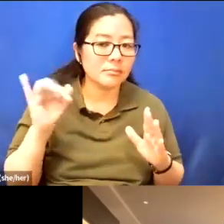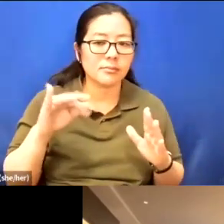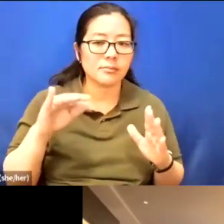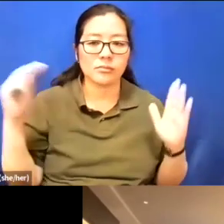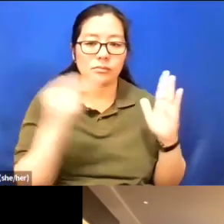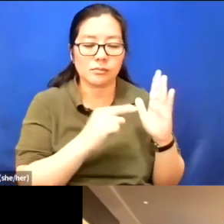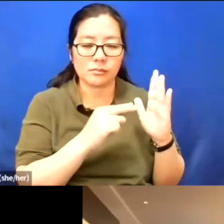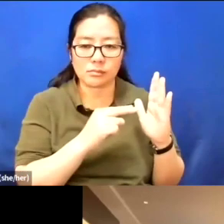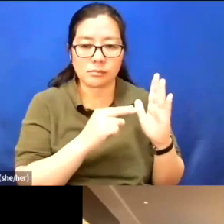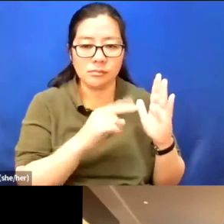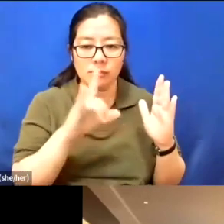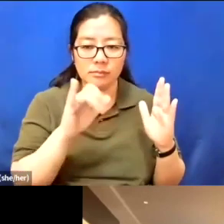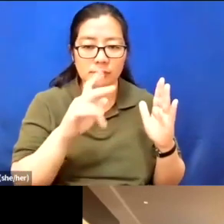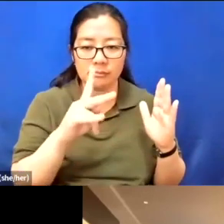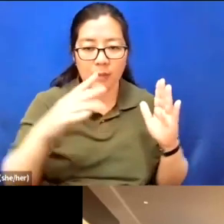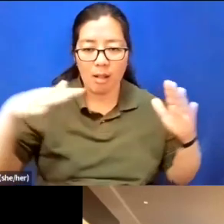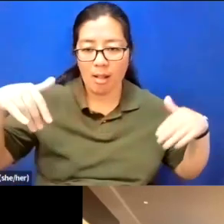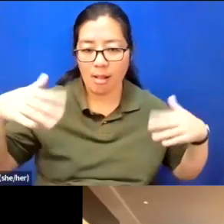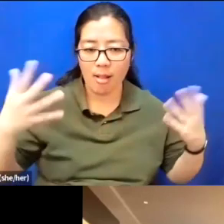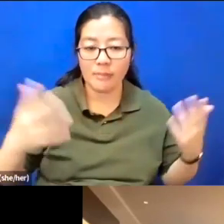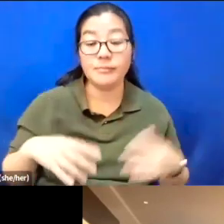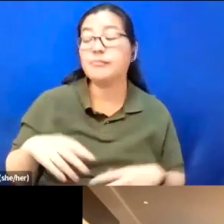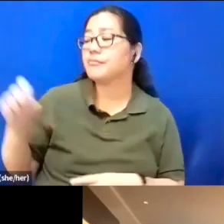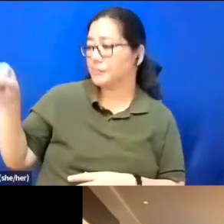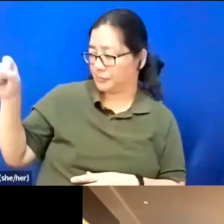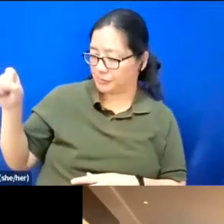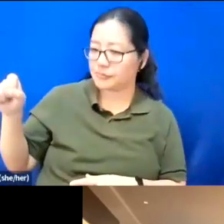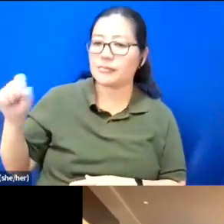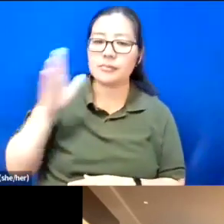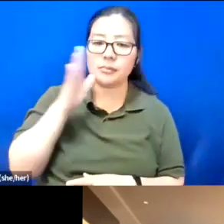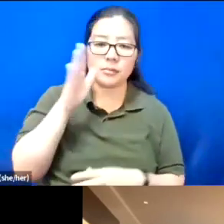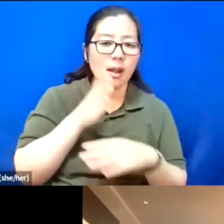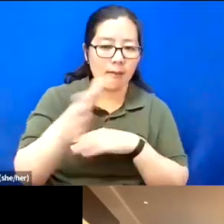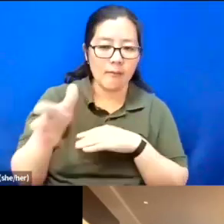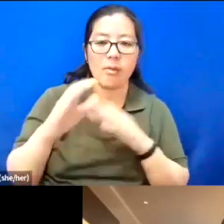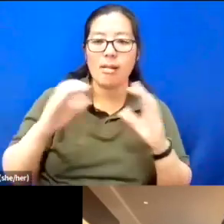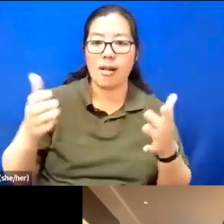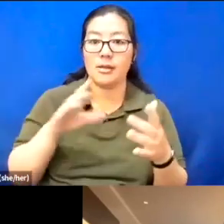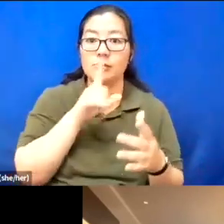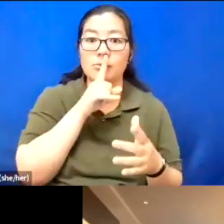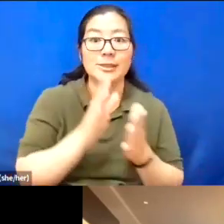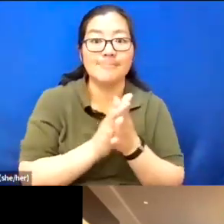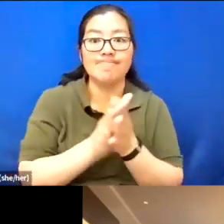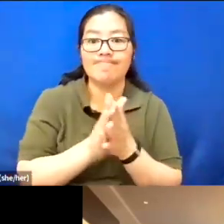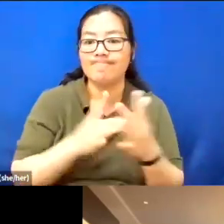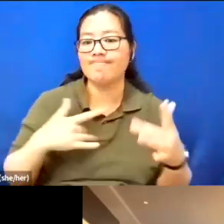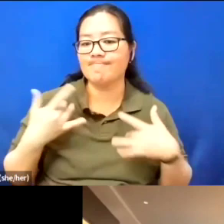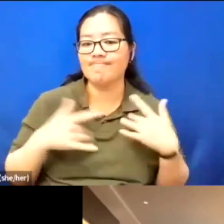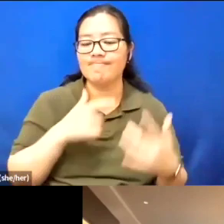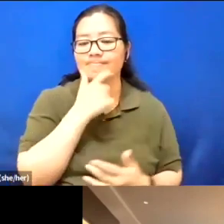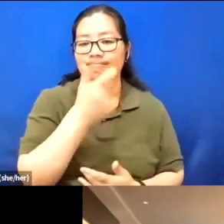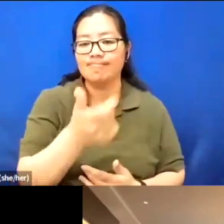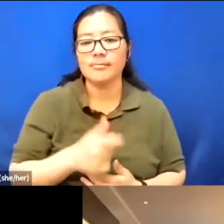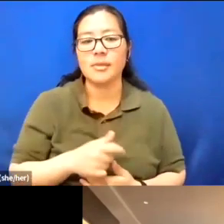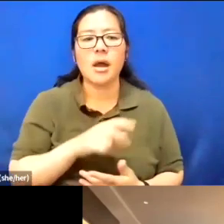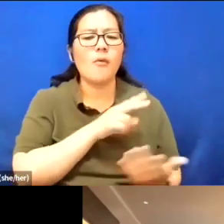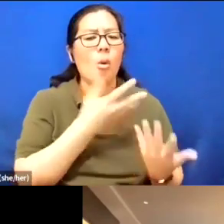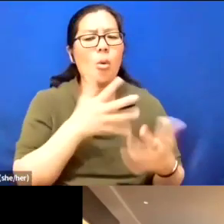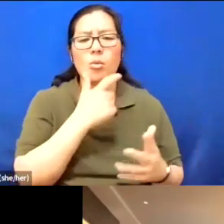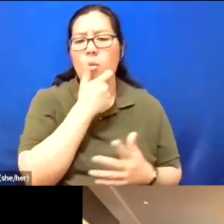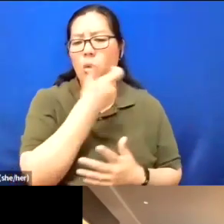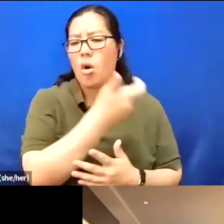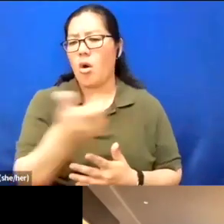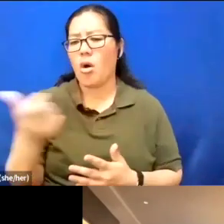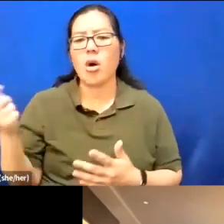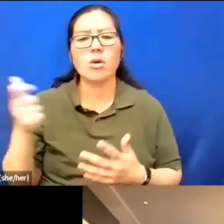but Not yet. It's coming up after the class. I'm really excited about it. Yeah. I looked at a lot of the presentations